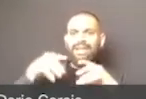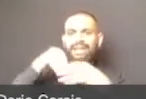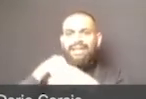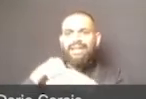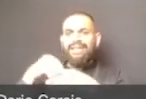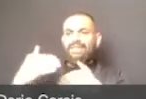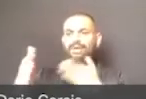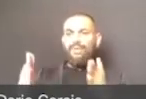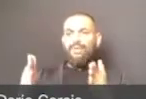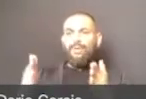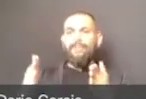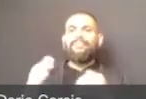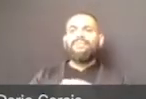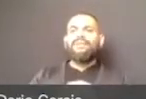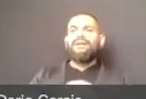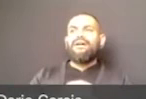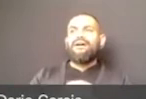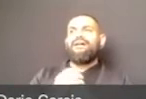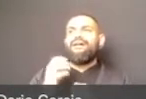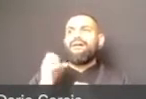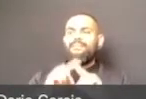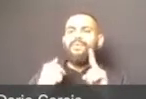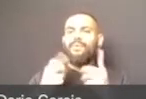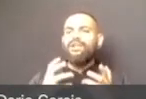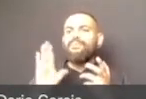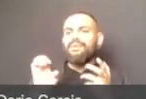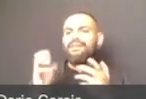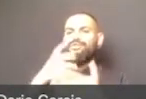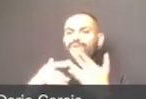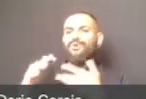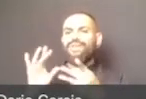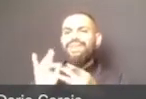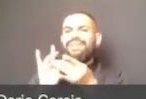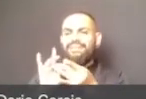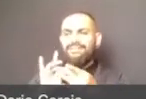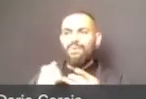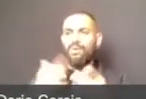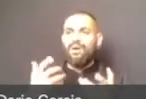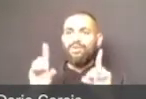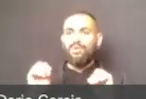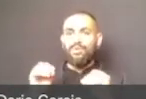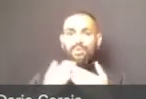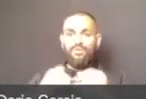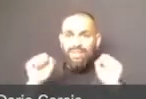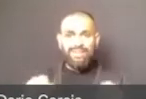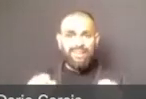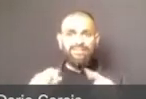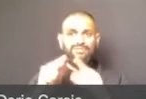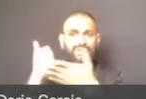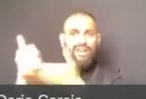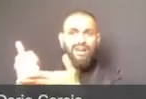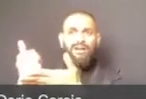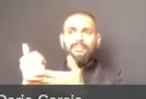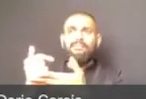be socially connected. And we want to do what we can to help businesses